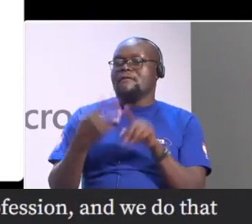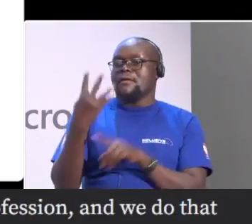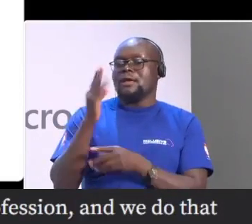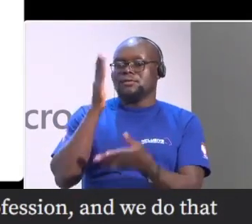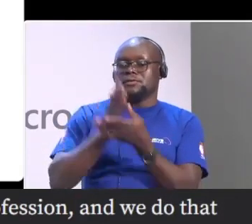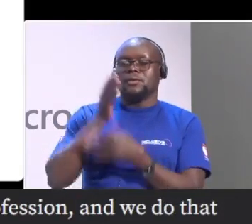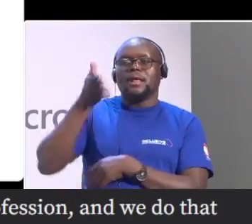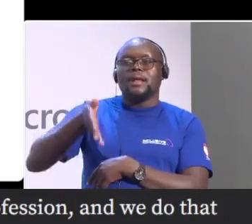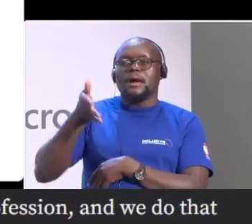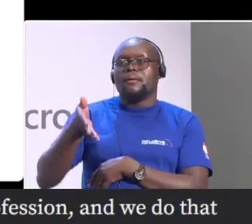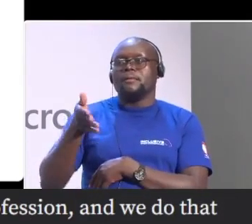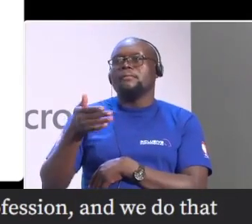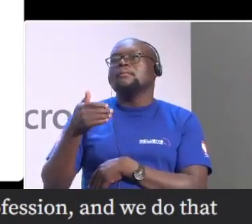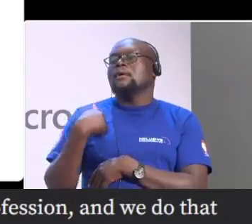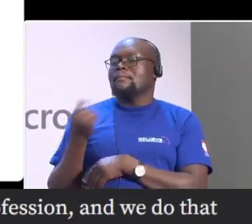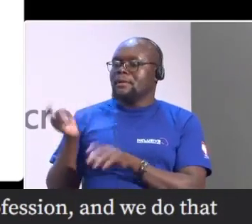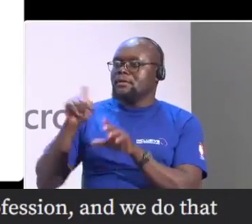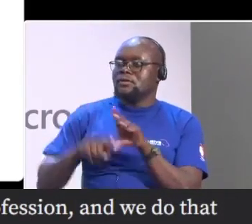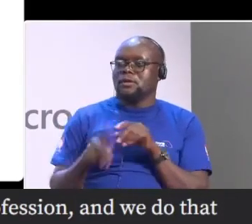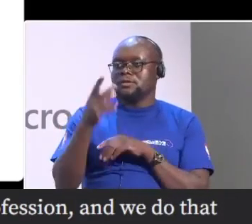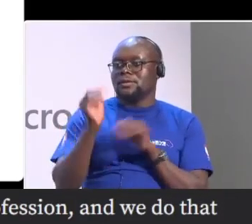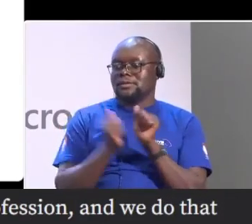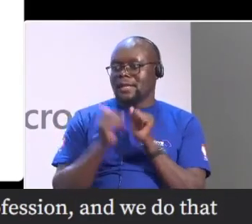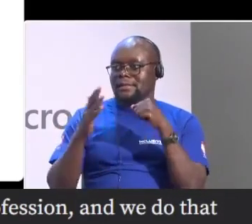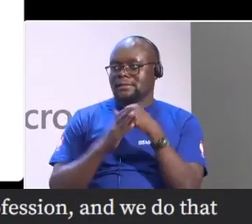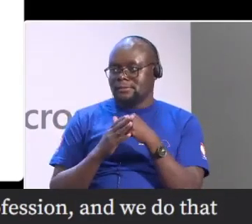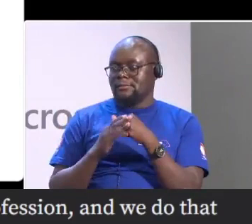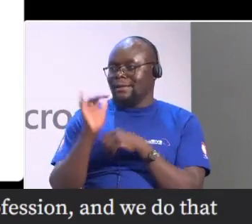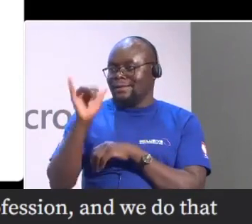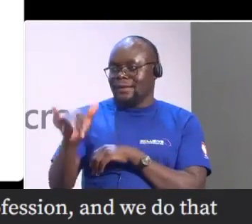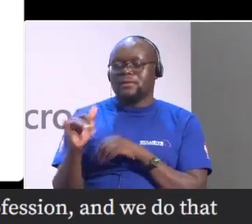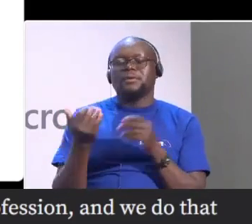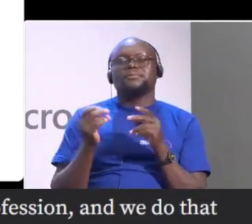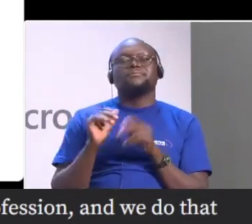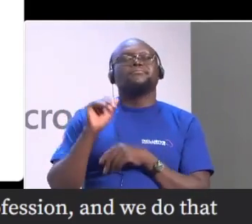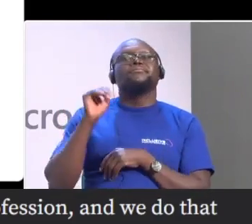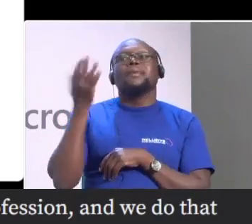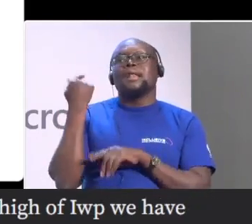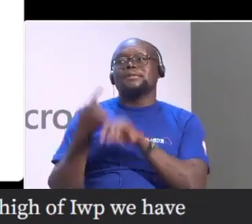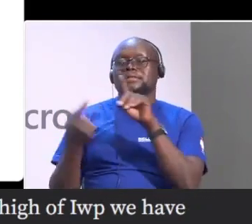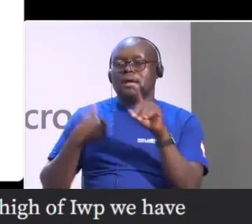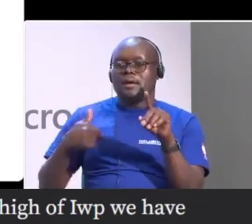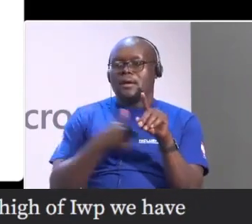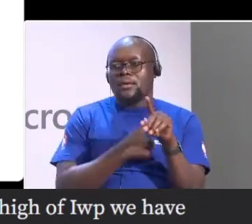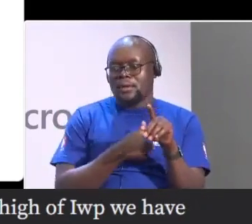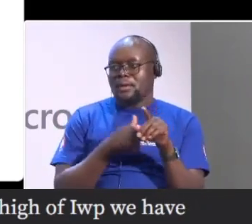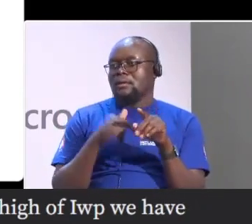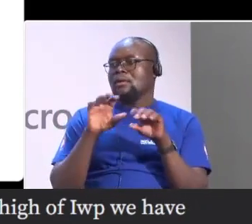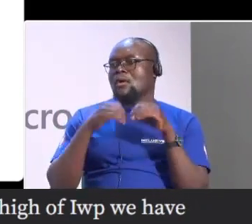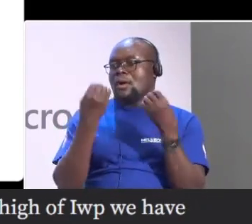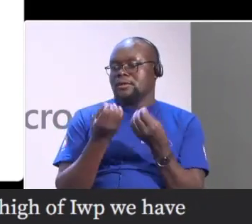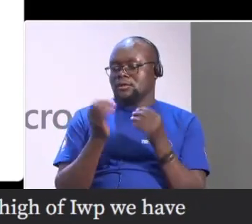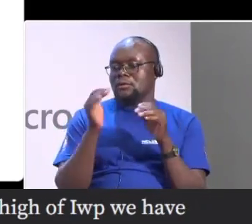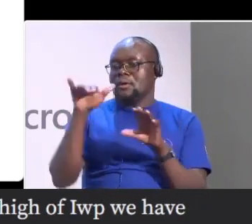actually now, and came in 2019, then COVID hit, and that was interesting. Last year, we grew organizational